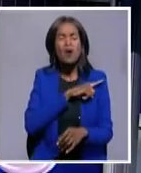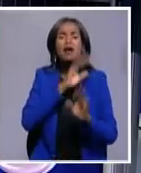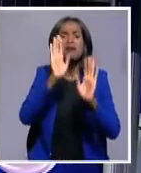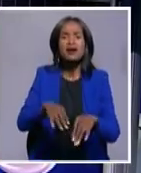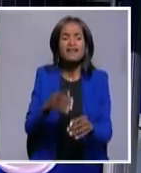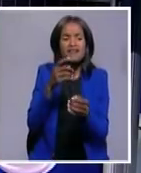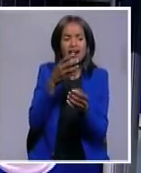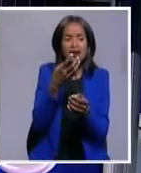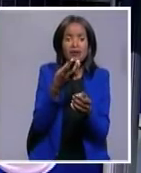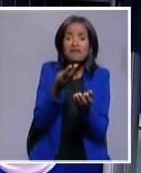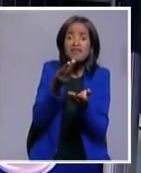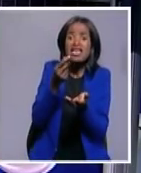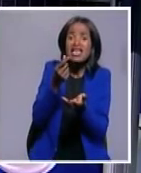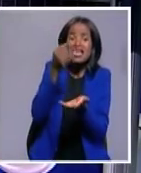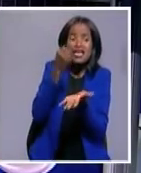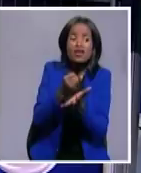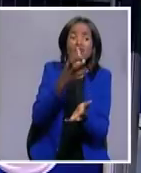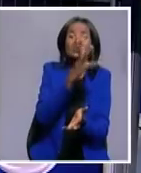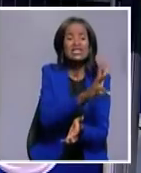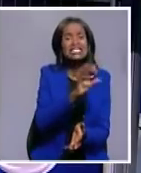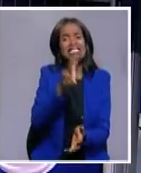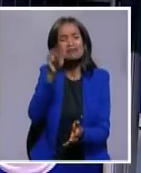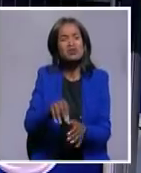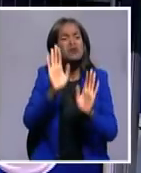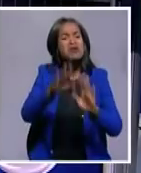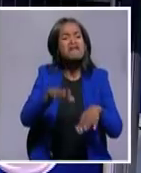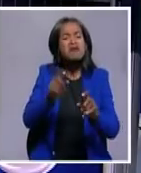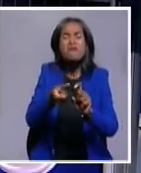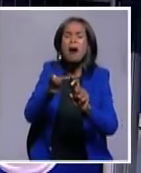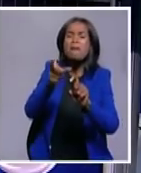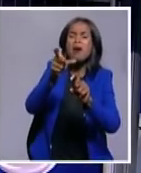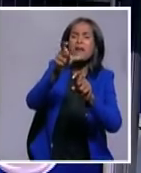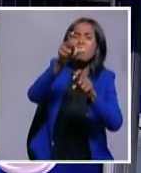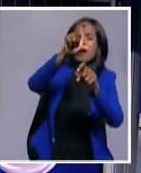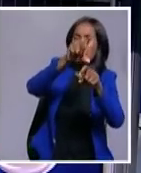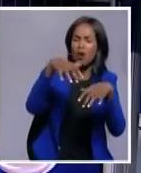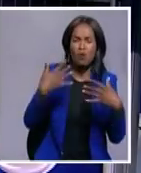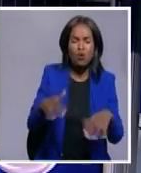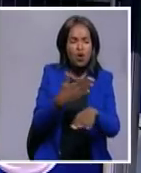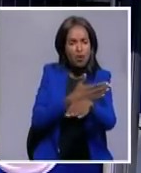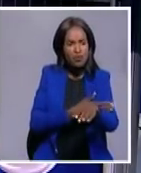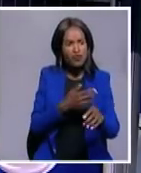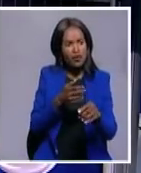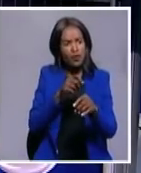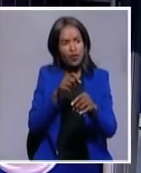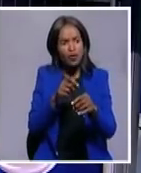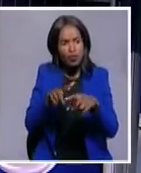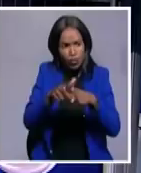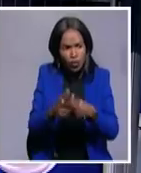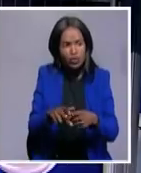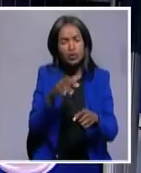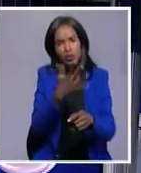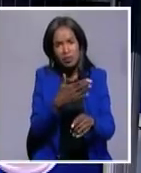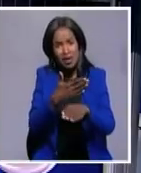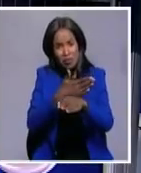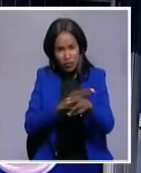level of 60 million as to where it is now? I mean, before instituting prepaid arrangements. I mean, could this not be